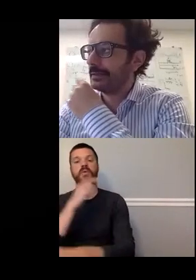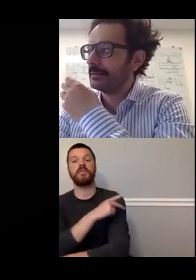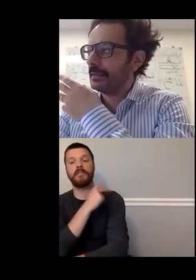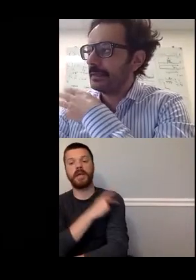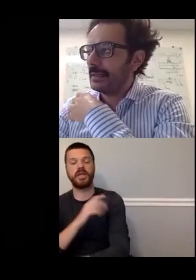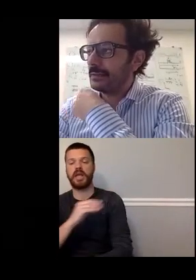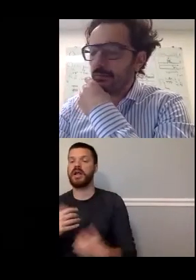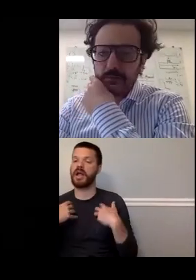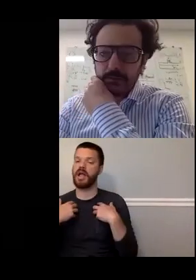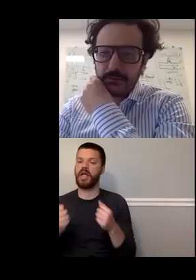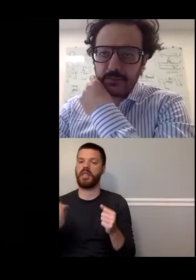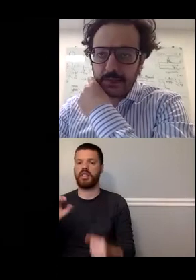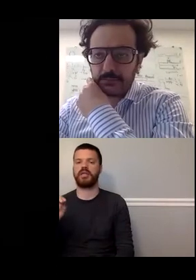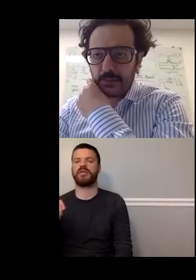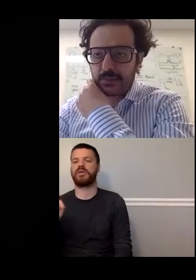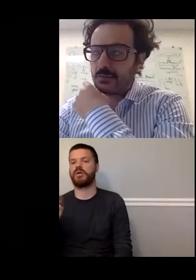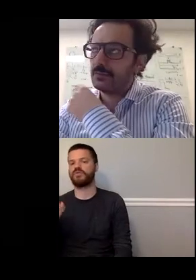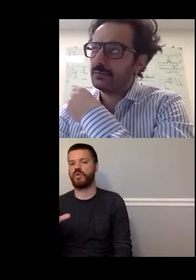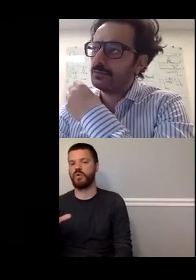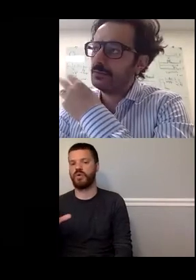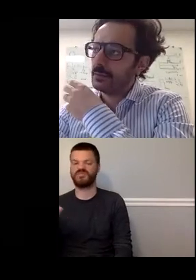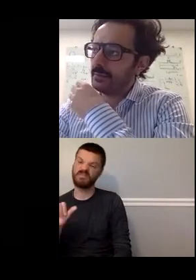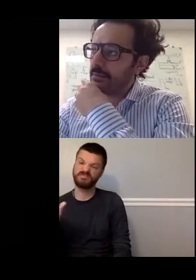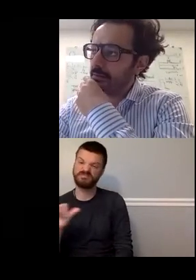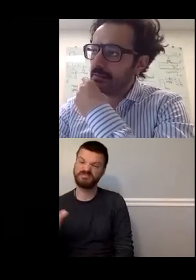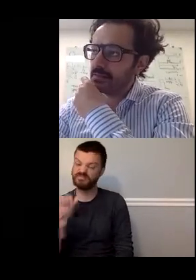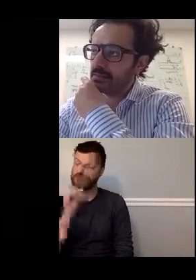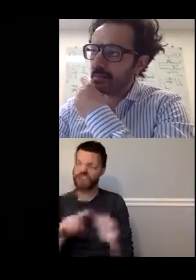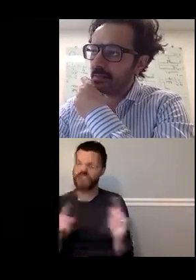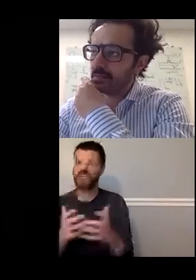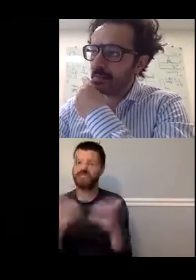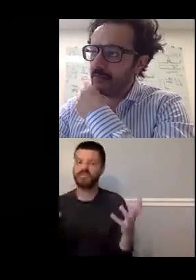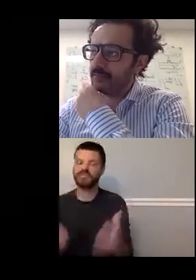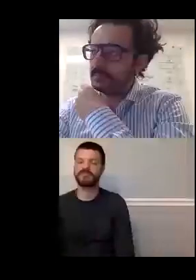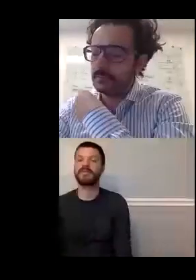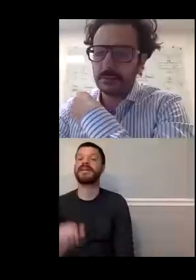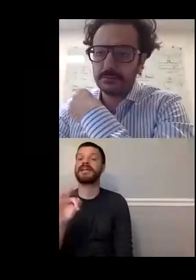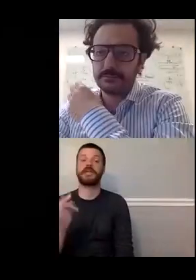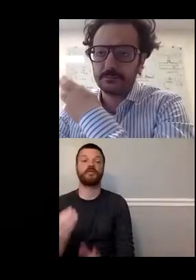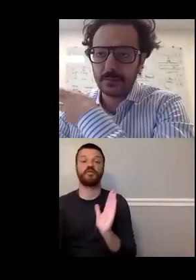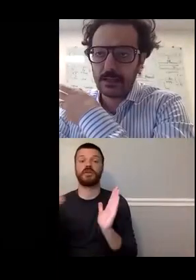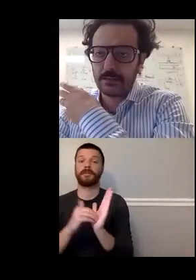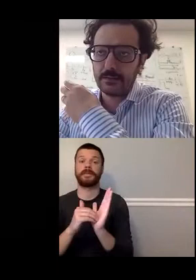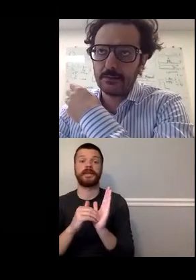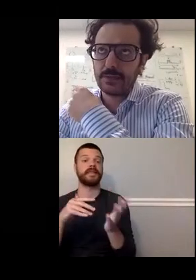controls. And they don't differ that much. So if you do repeat this experiment on the left in